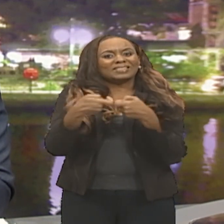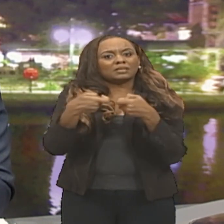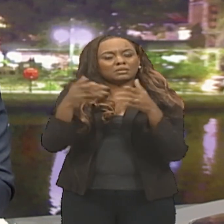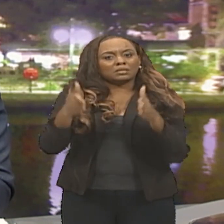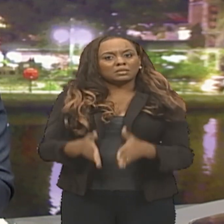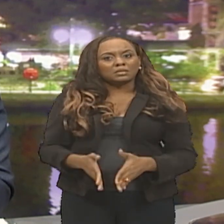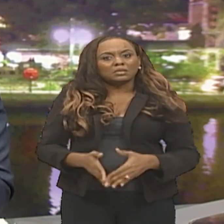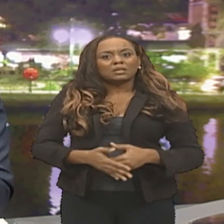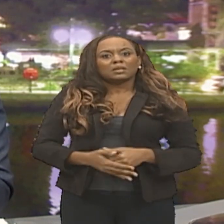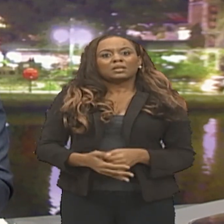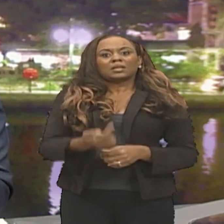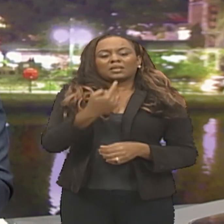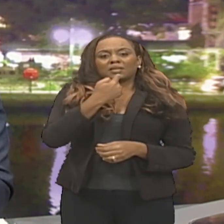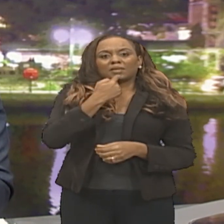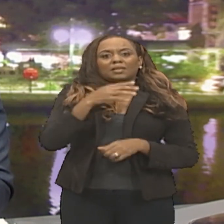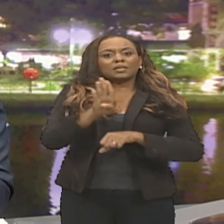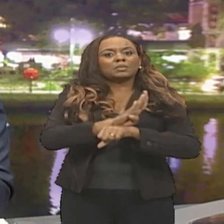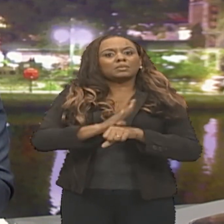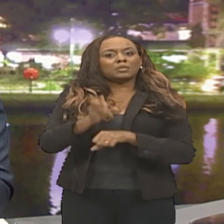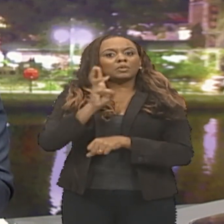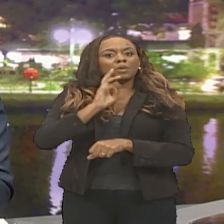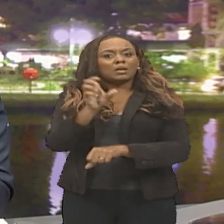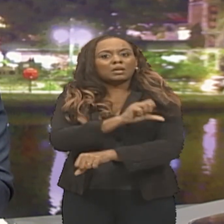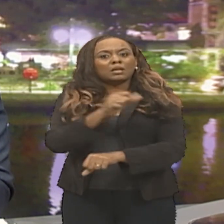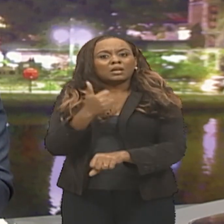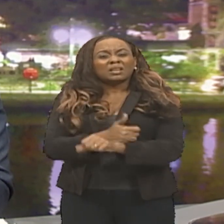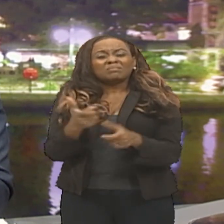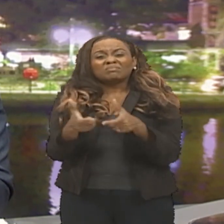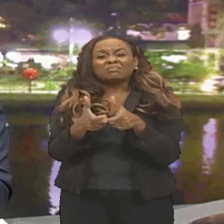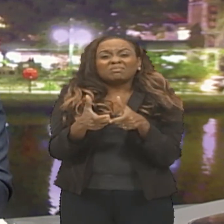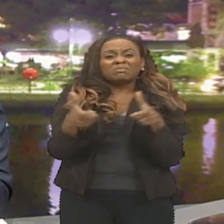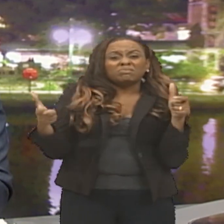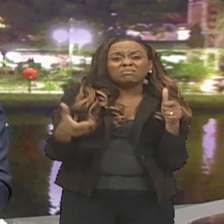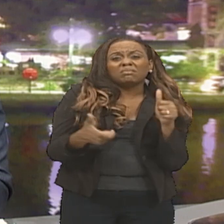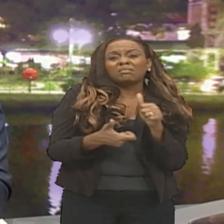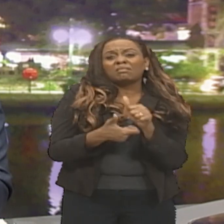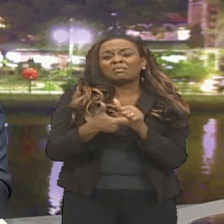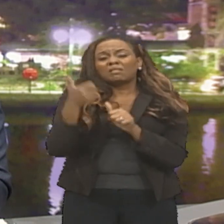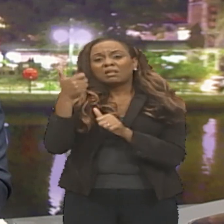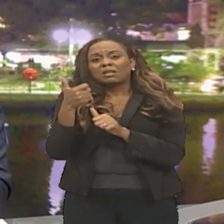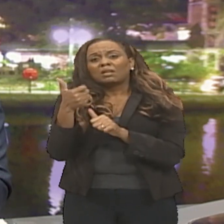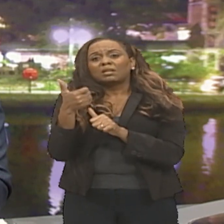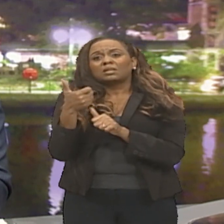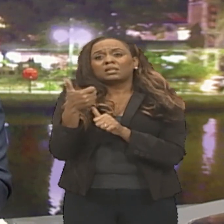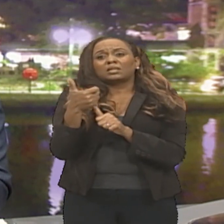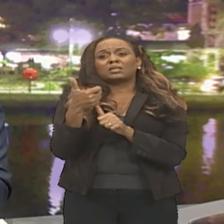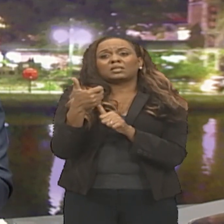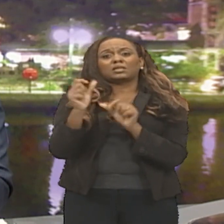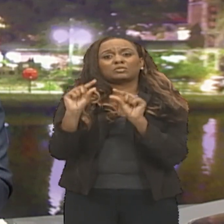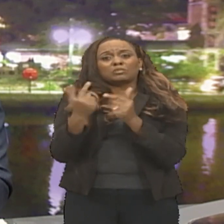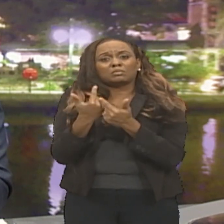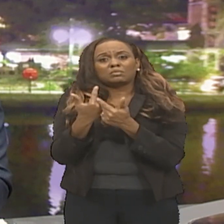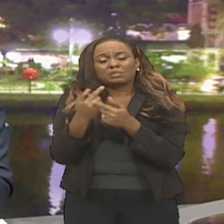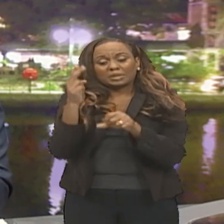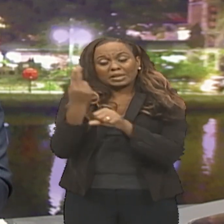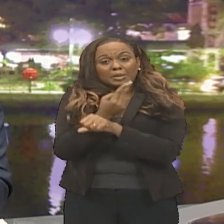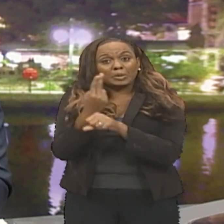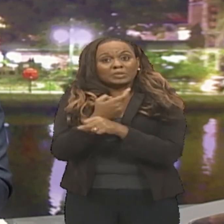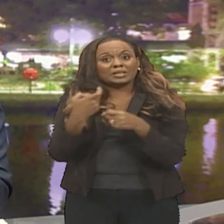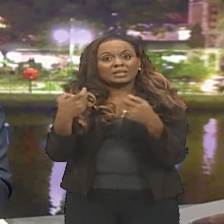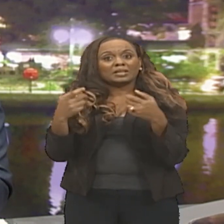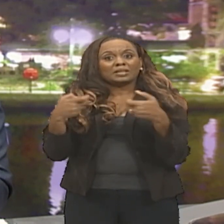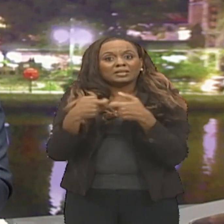Engineers. Mr. Abrams pointed out that the BWA is the largest consumer of electricity on the island, with a bill